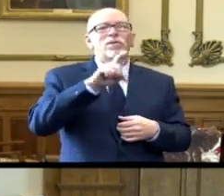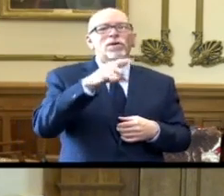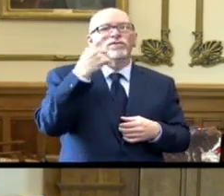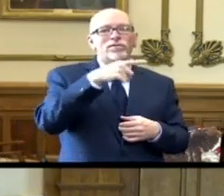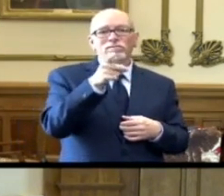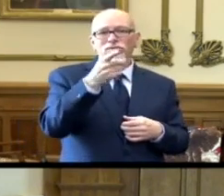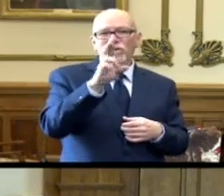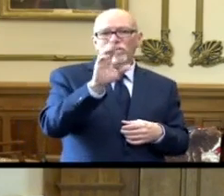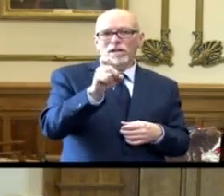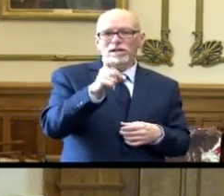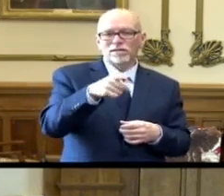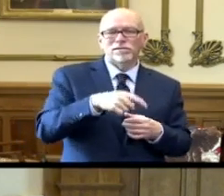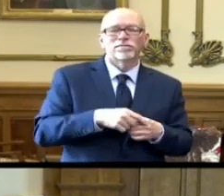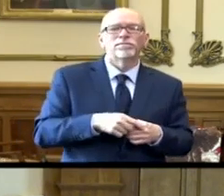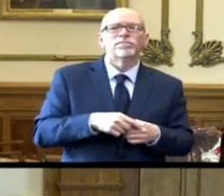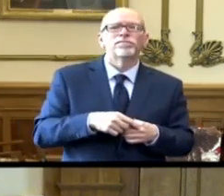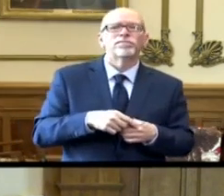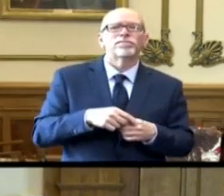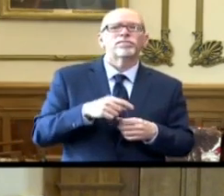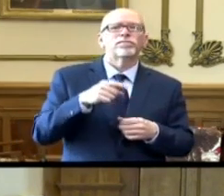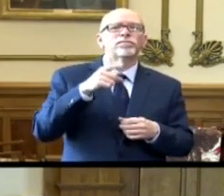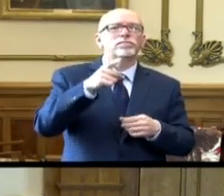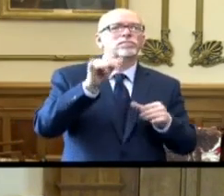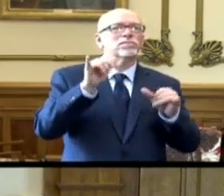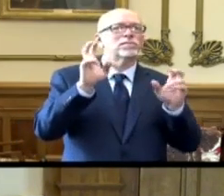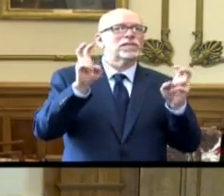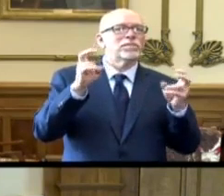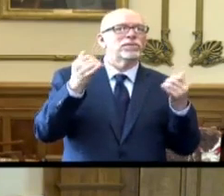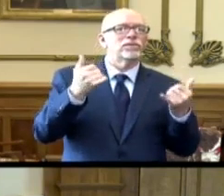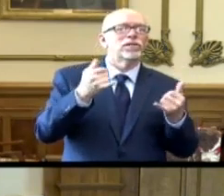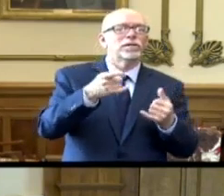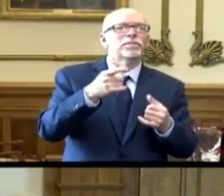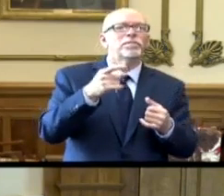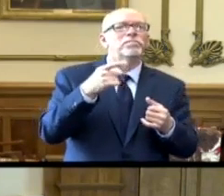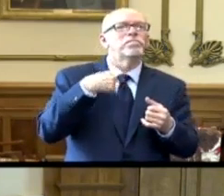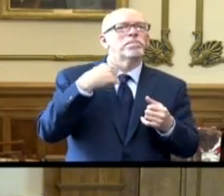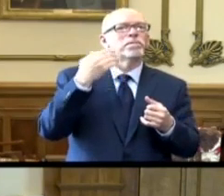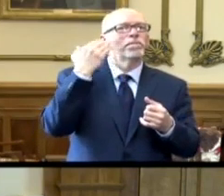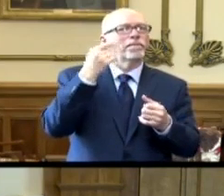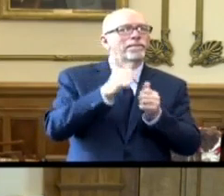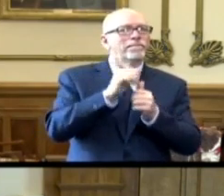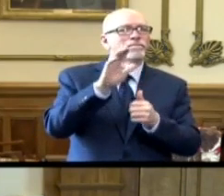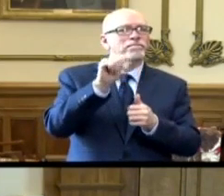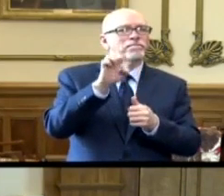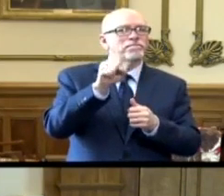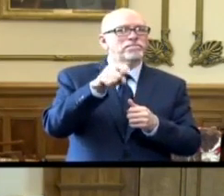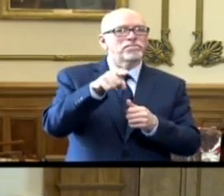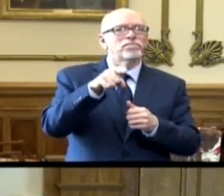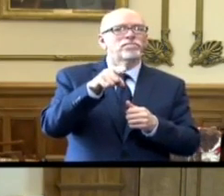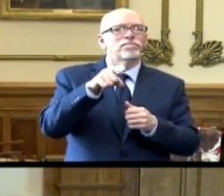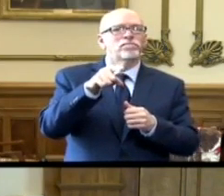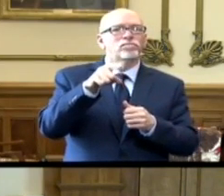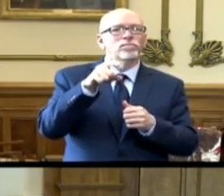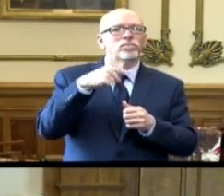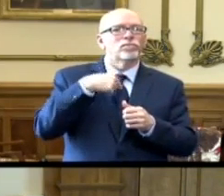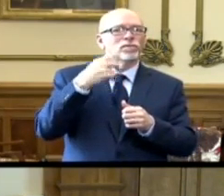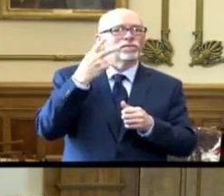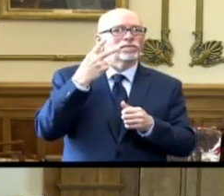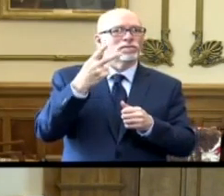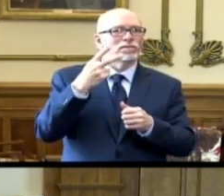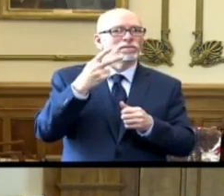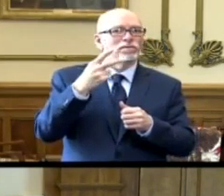actually for Dr. Box, a little bit unrelated to the topic today. I've noticed that with cases, looking at data, that men have seemed to have